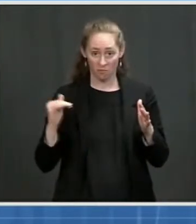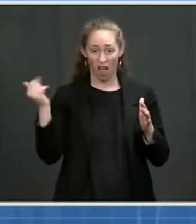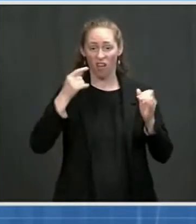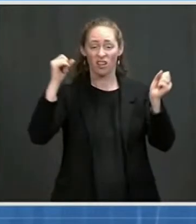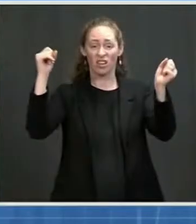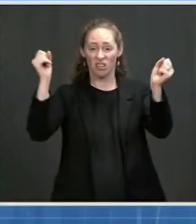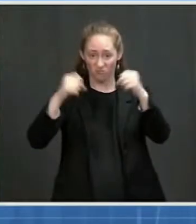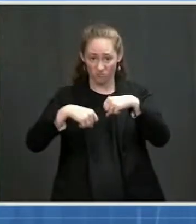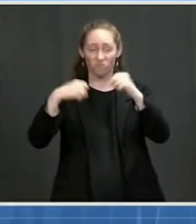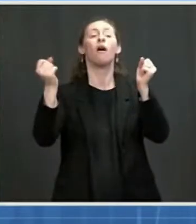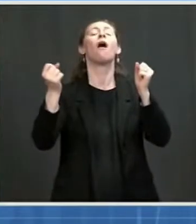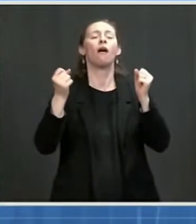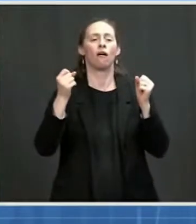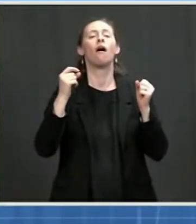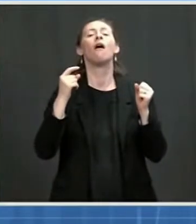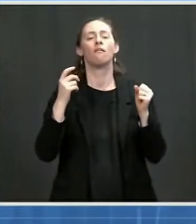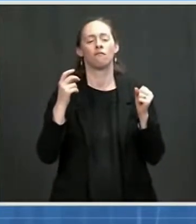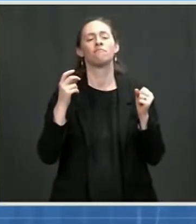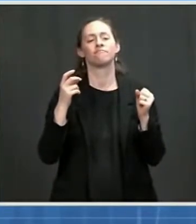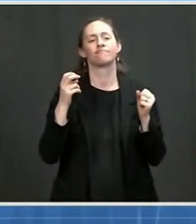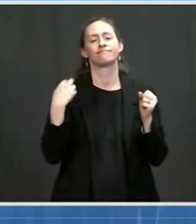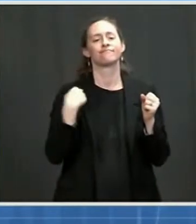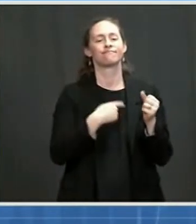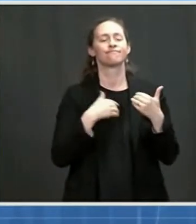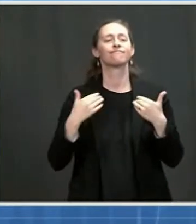they are and get them vaccinated. Next question.